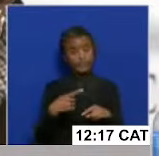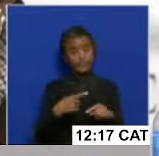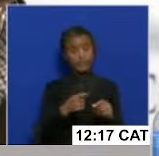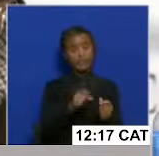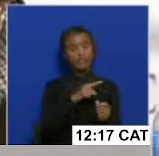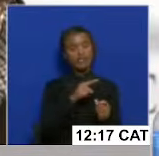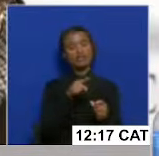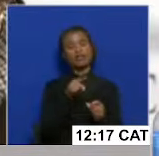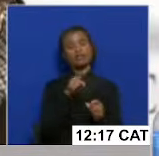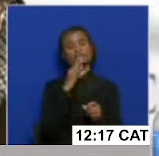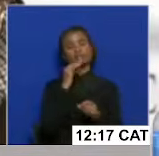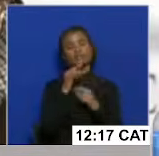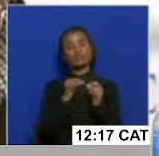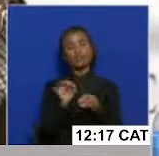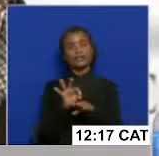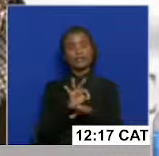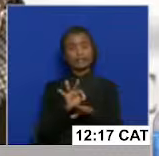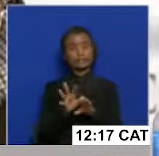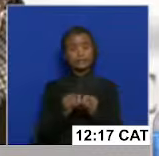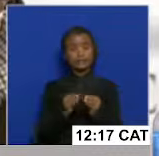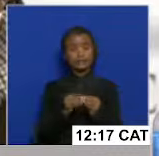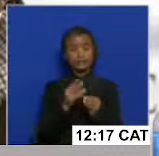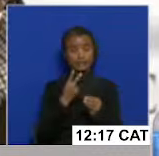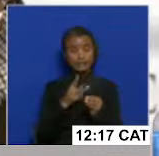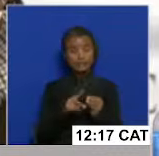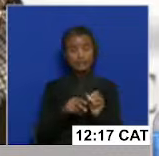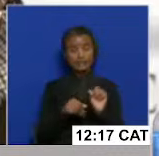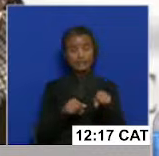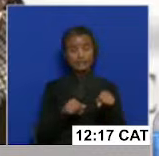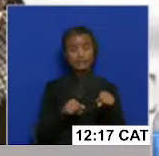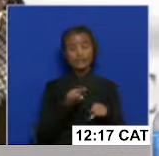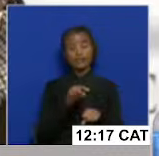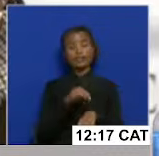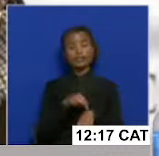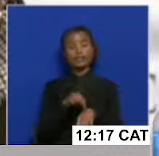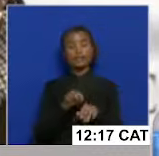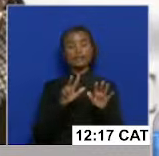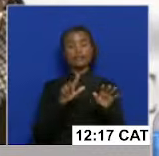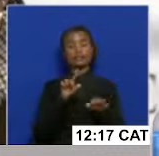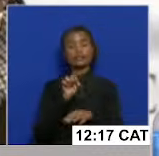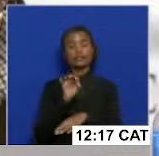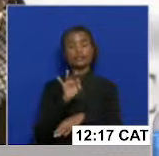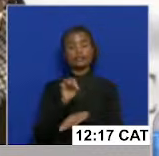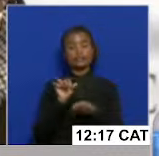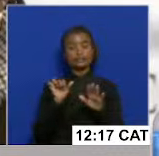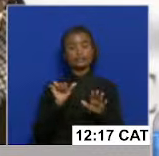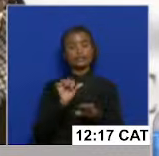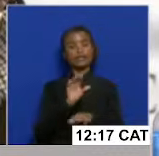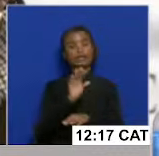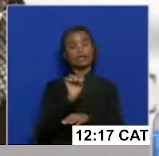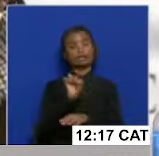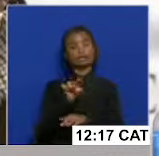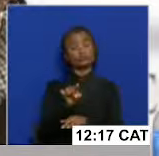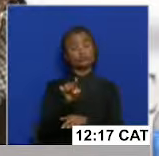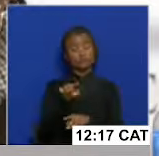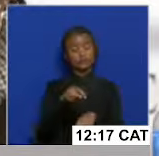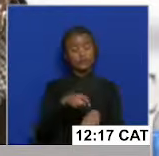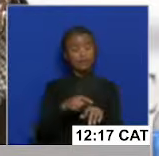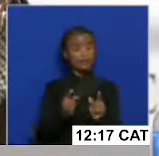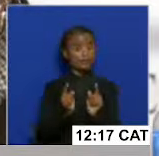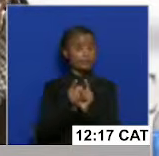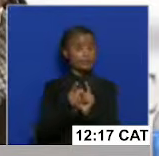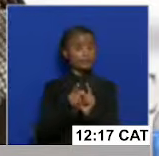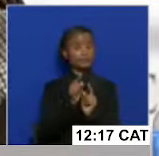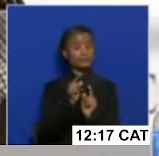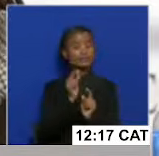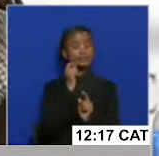example, at, Yes. yes, at 8:36, she asked you, what time are we going to meet? And you say 6. She says, okay, cool, where? And you say